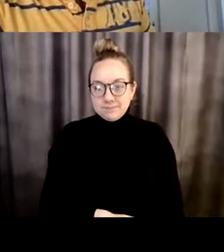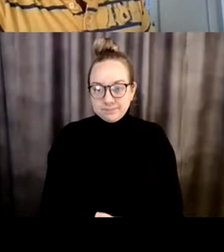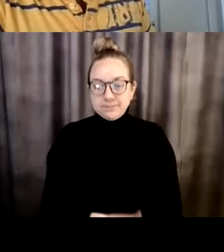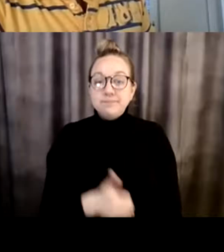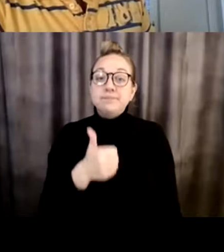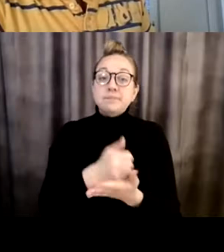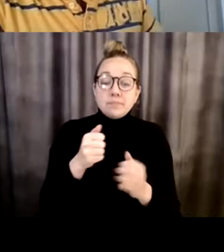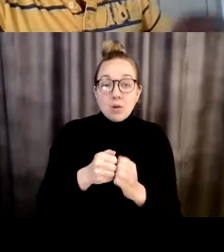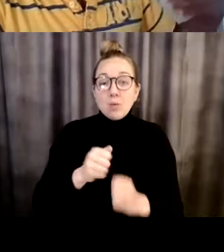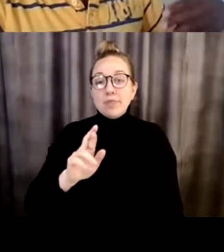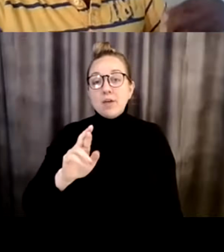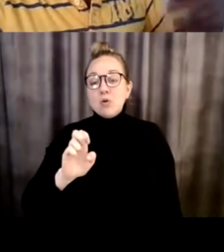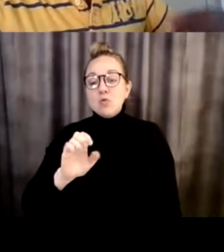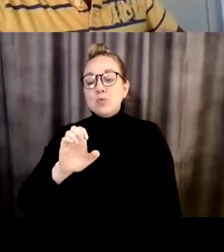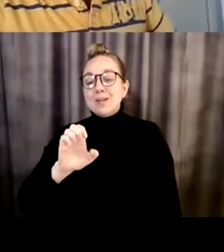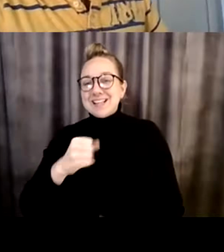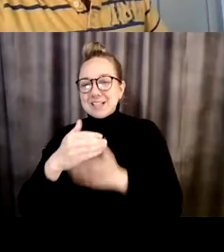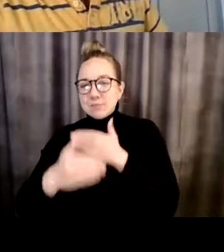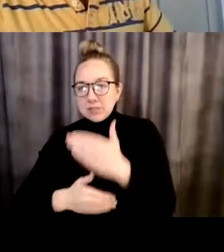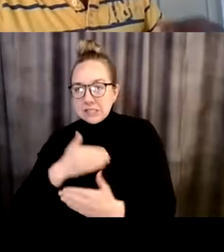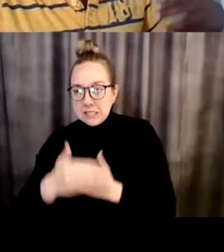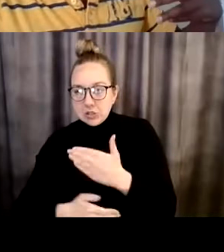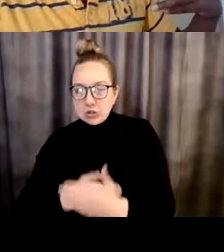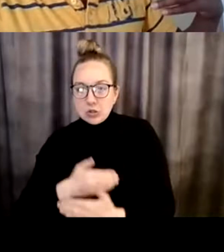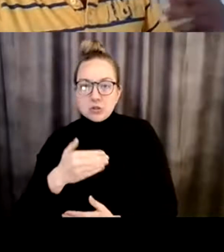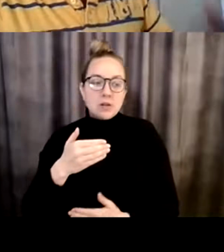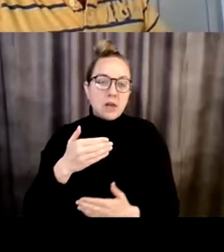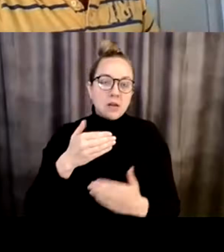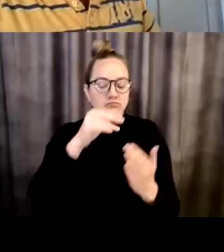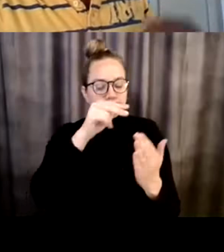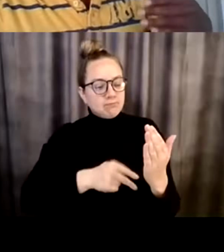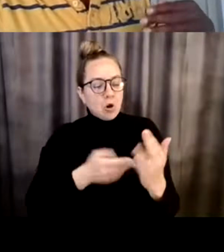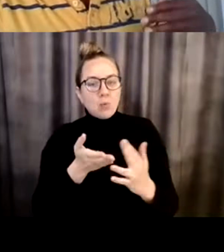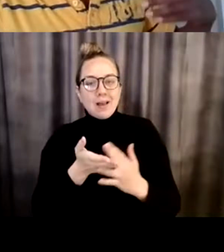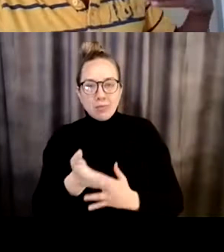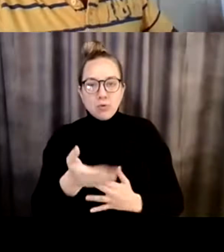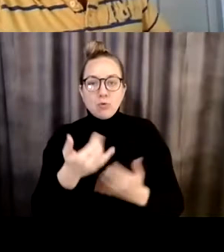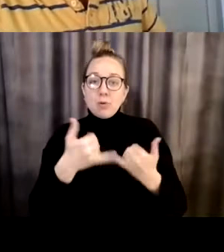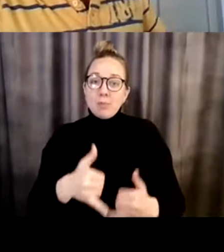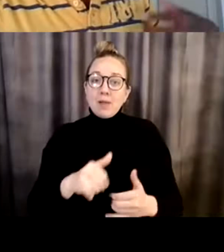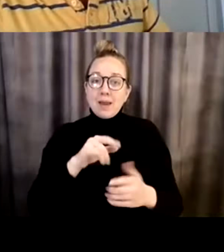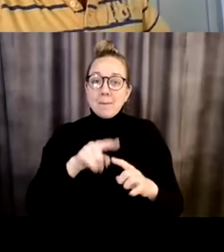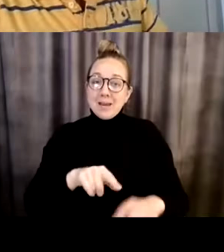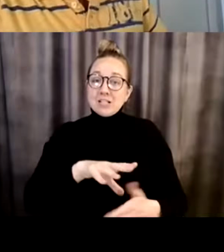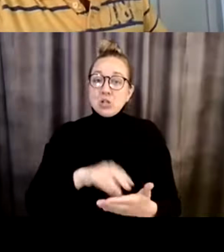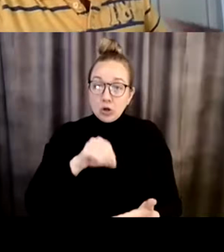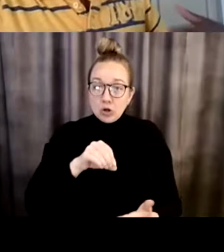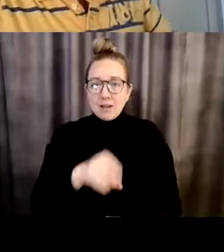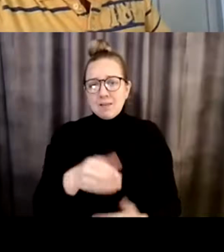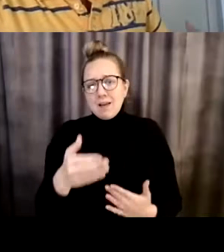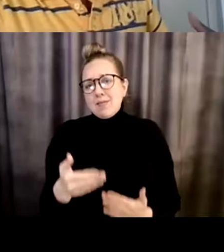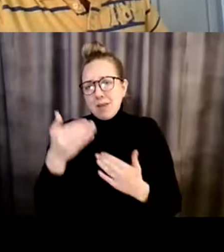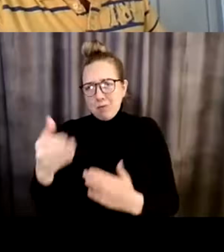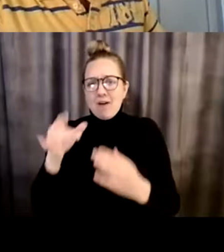play-based material they're using in schools, and really being very intentional about providing new material, providing feedback, providing information,